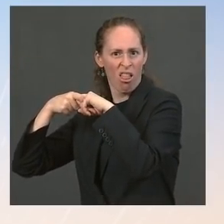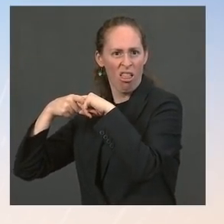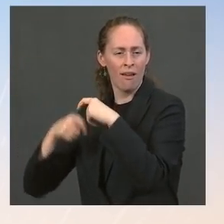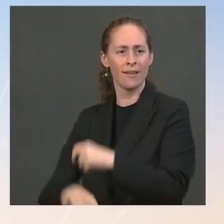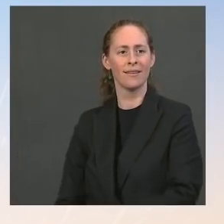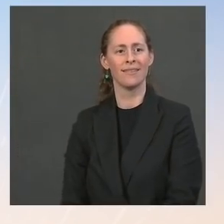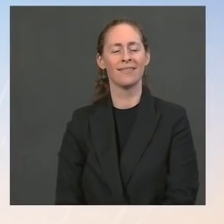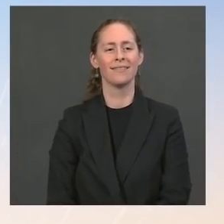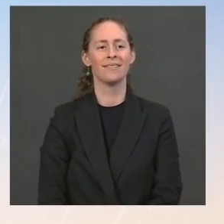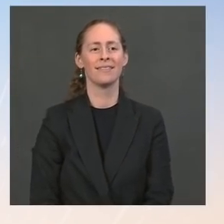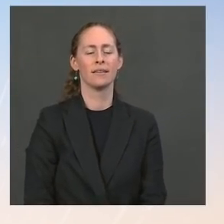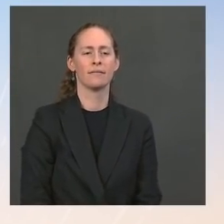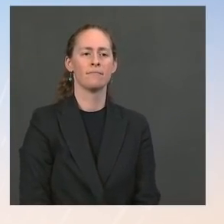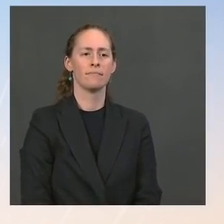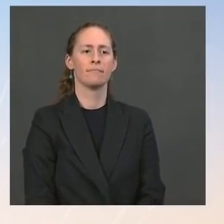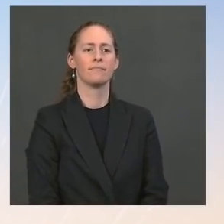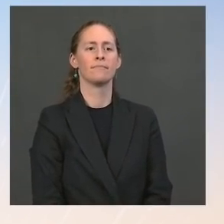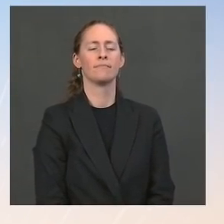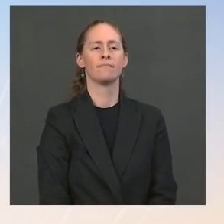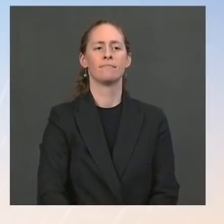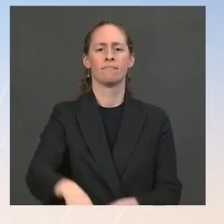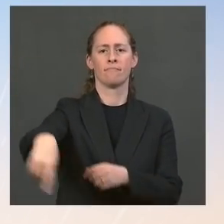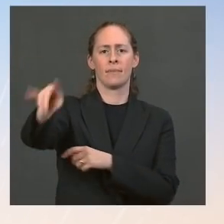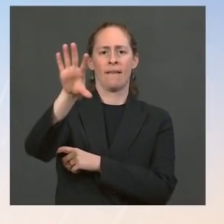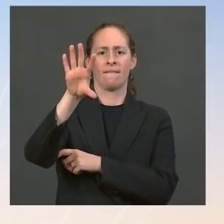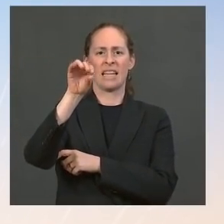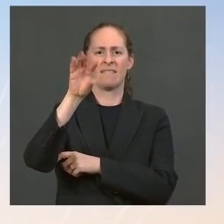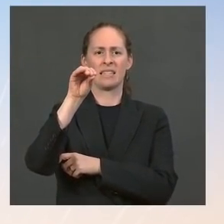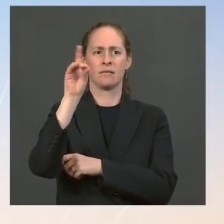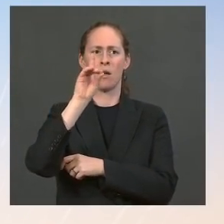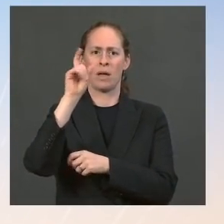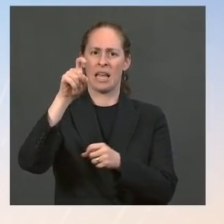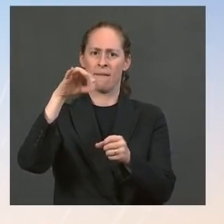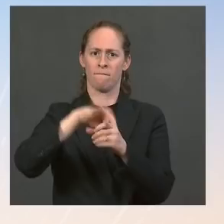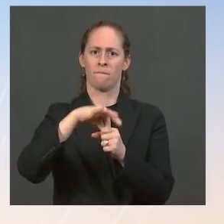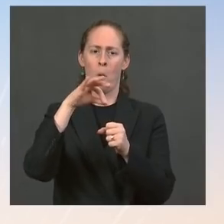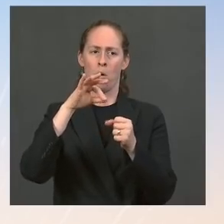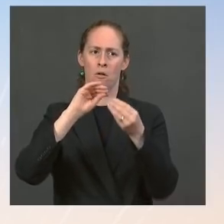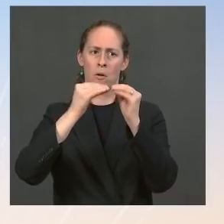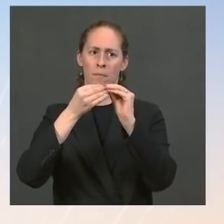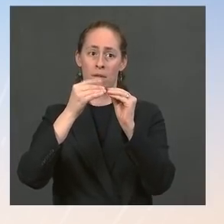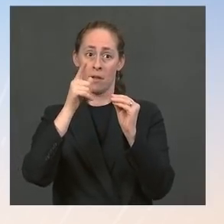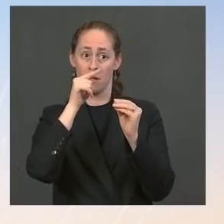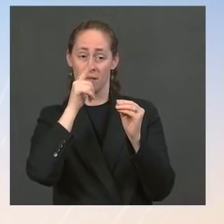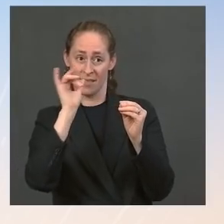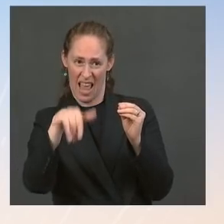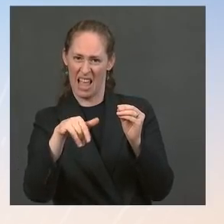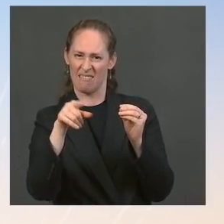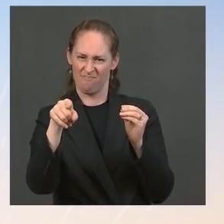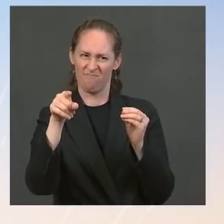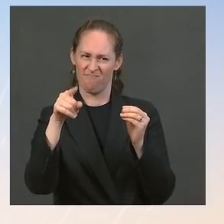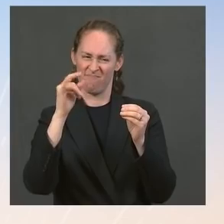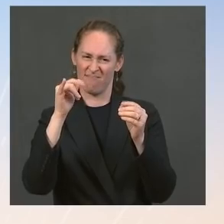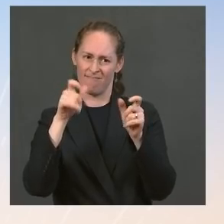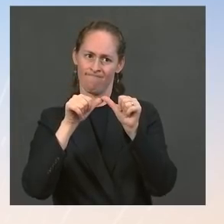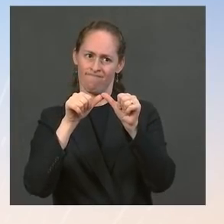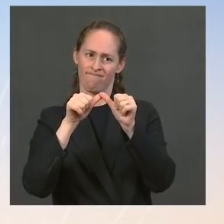Senate, 50 Democrats in the Senate. So we need the majority to win. That's how a bill becomes a law. They've